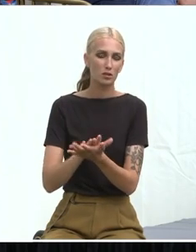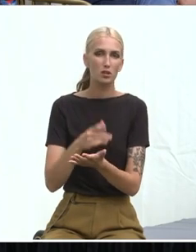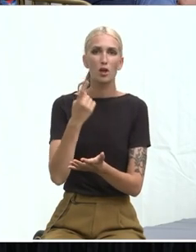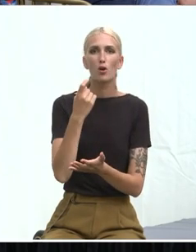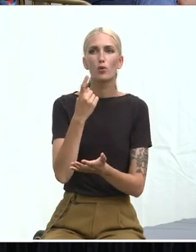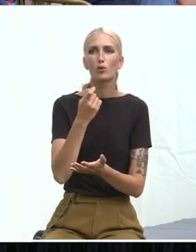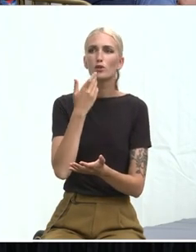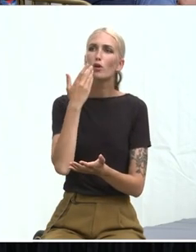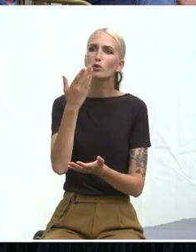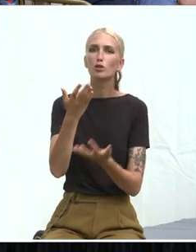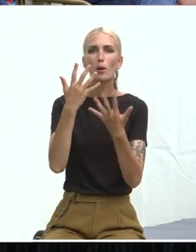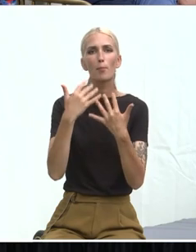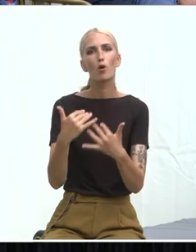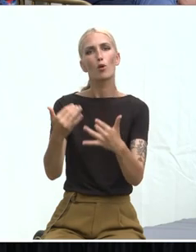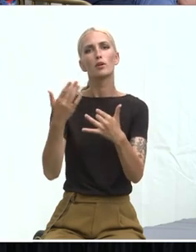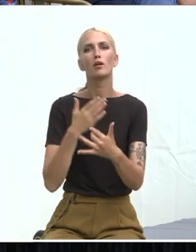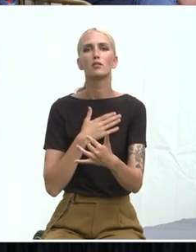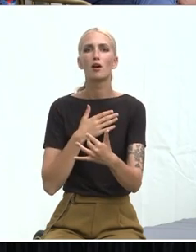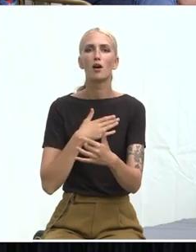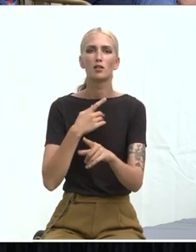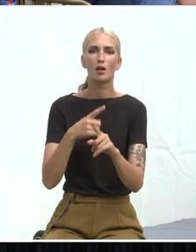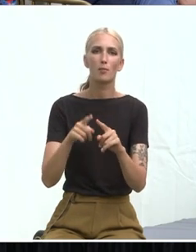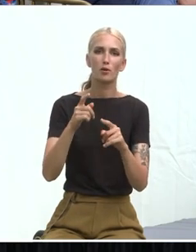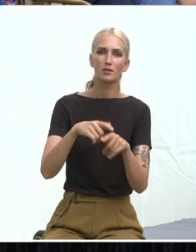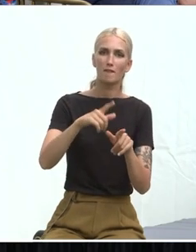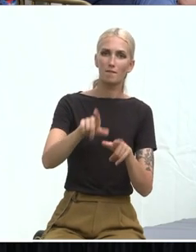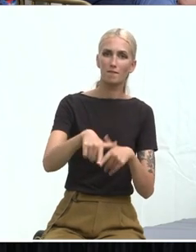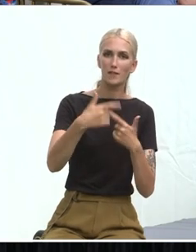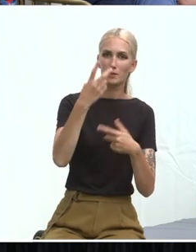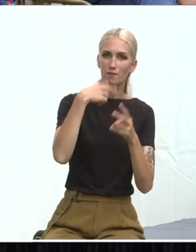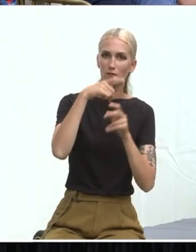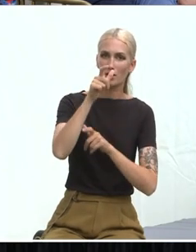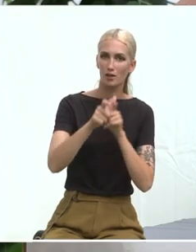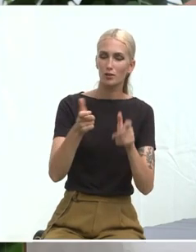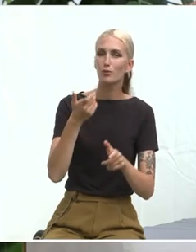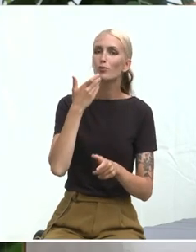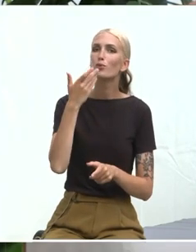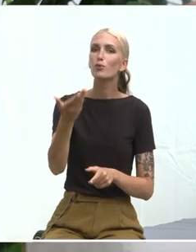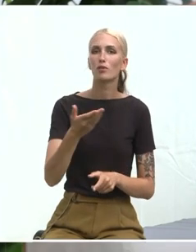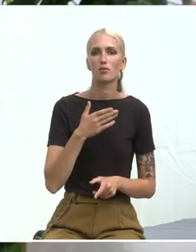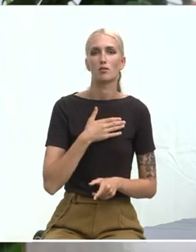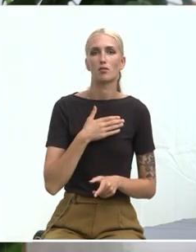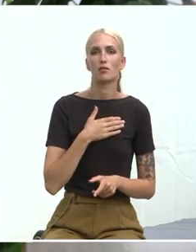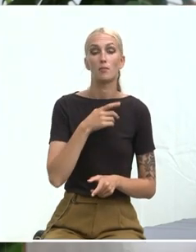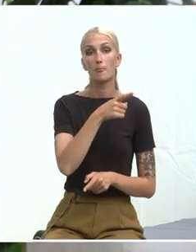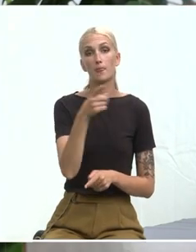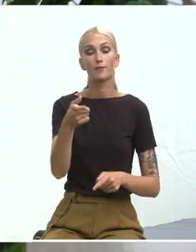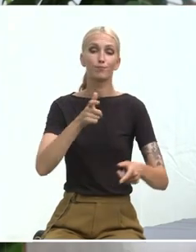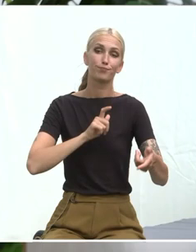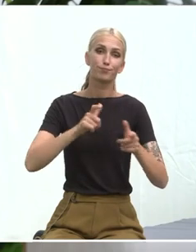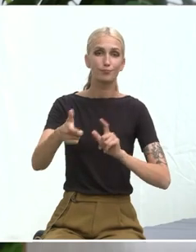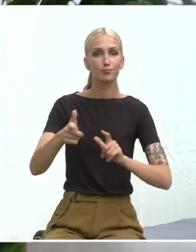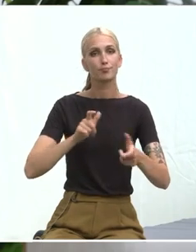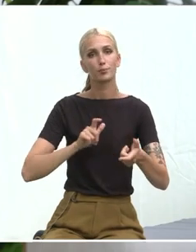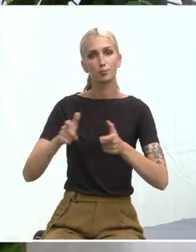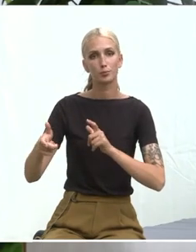from the audience and from those who are watching us online. So while you are answering, it's quite a practical,